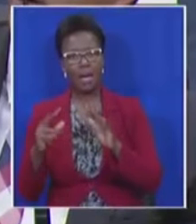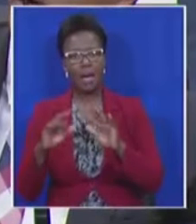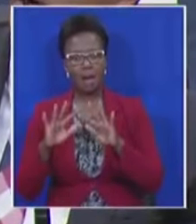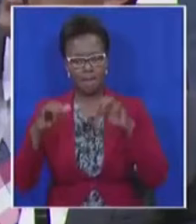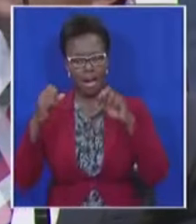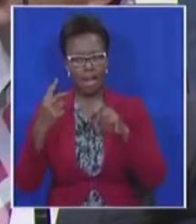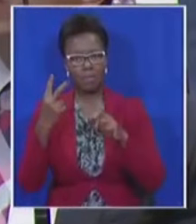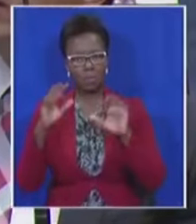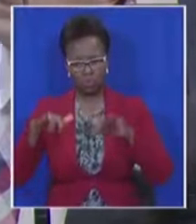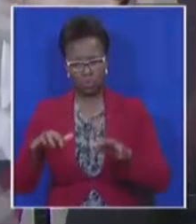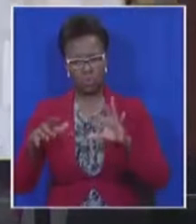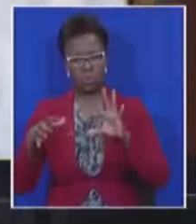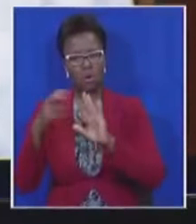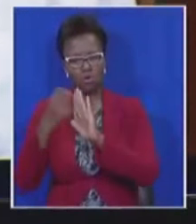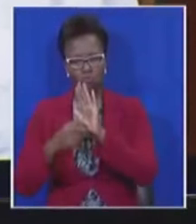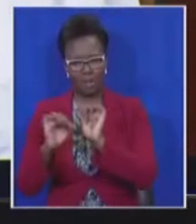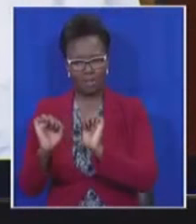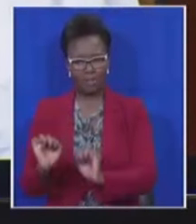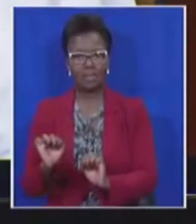Honourable Member, proceed, react.